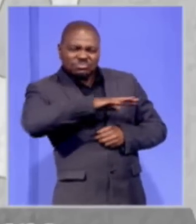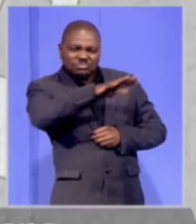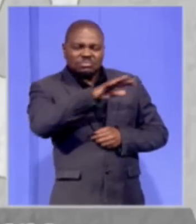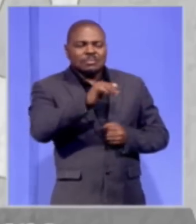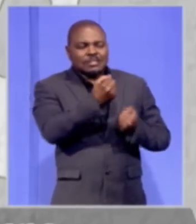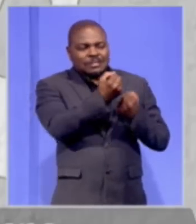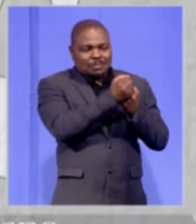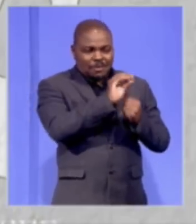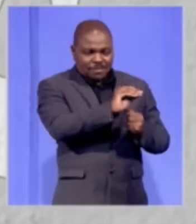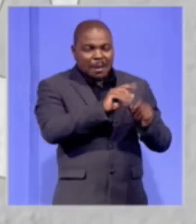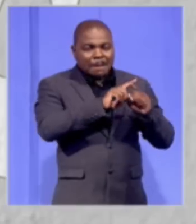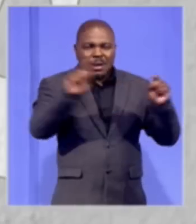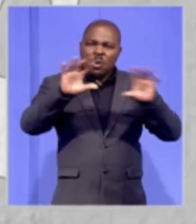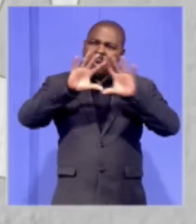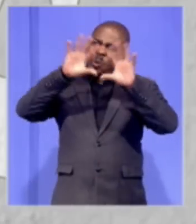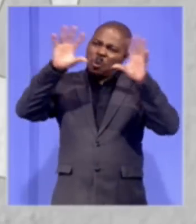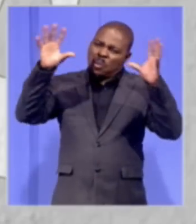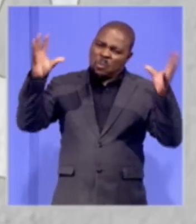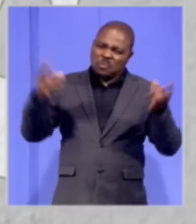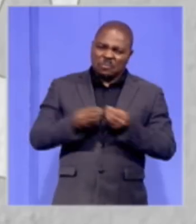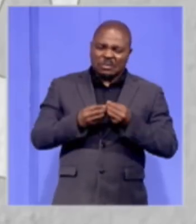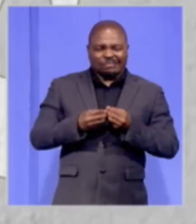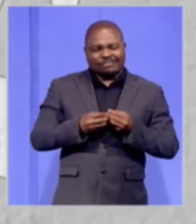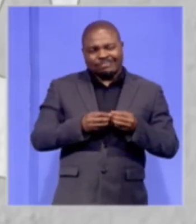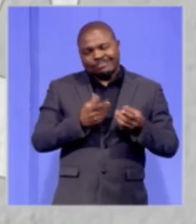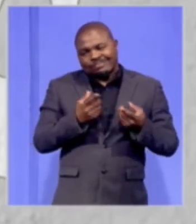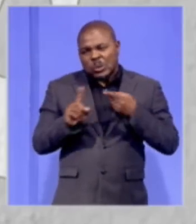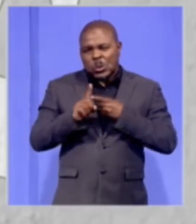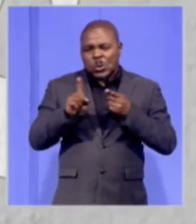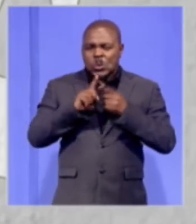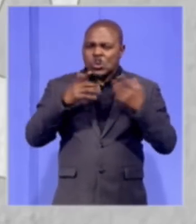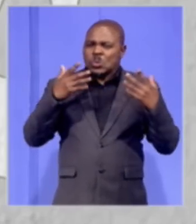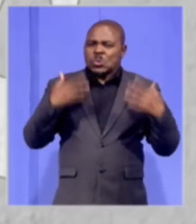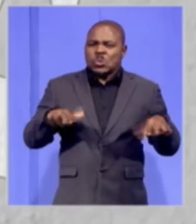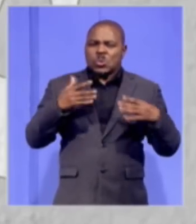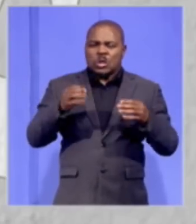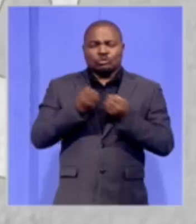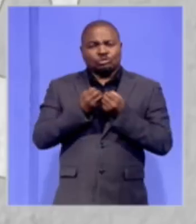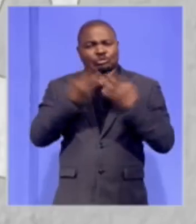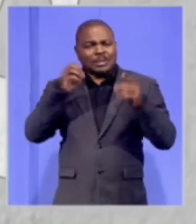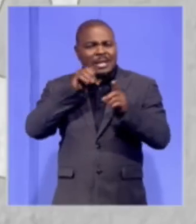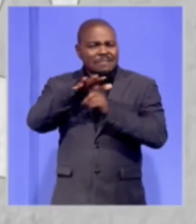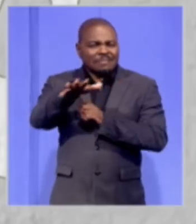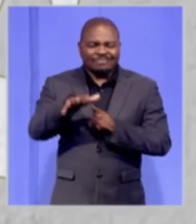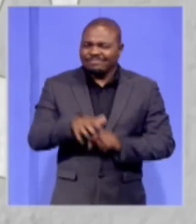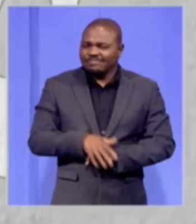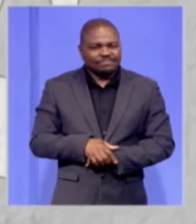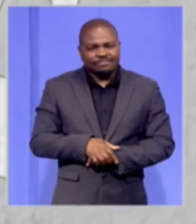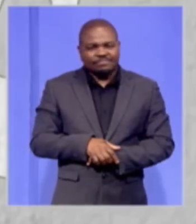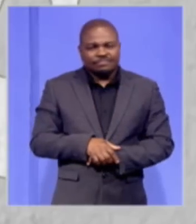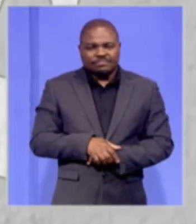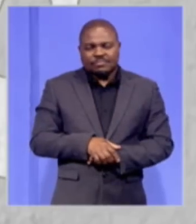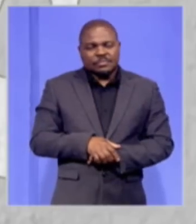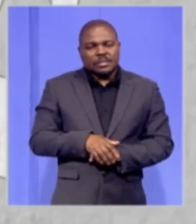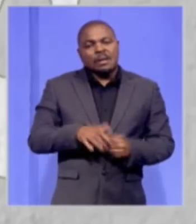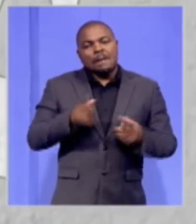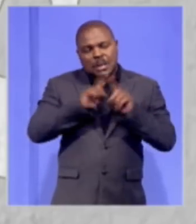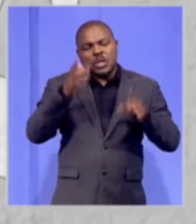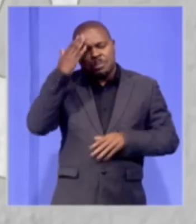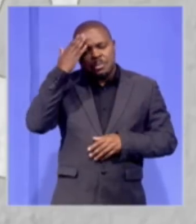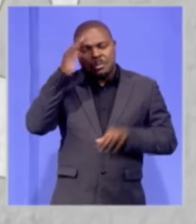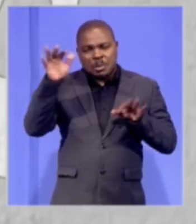ka kakaretso dikgethong tsena hana tshusumetso e kalokalo ntle le hore tsheo tsebahala ile ba mo